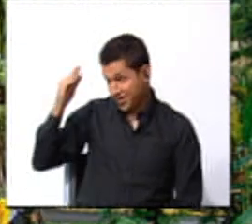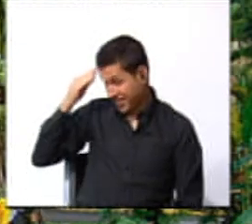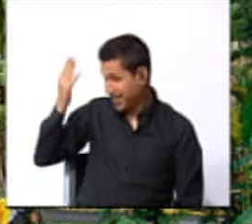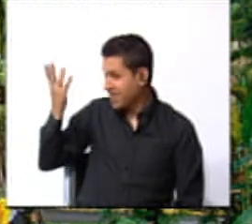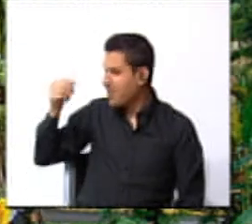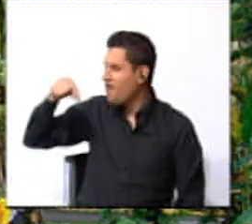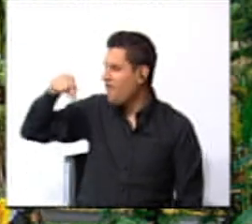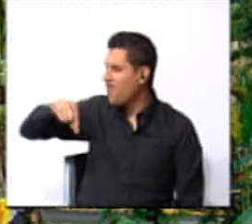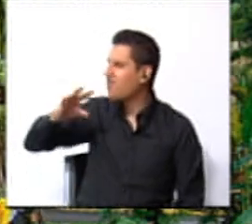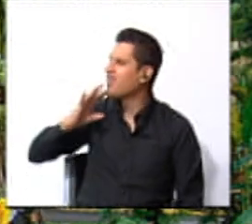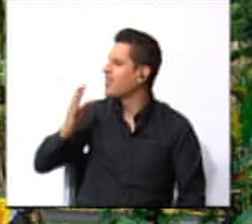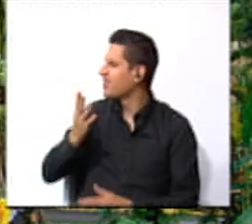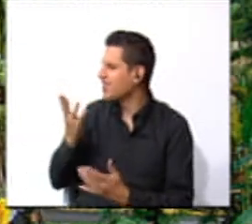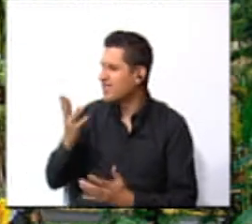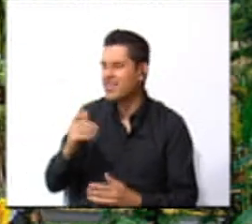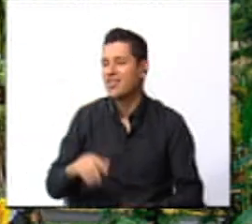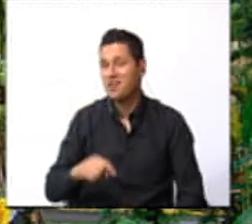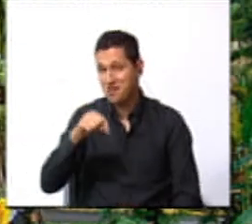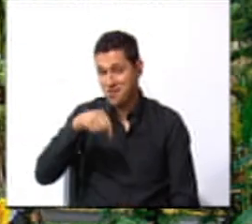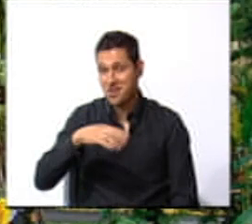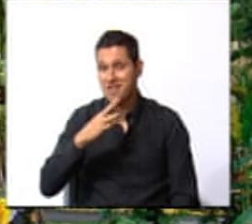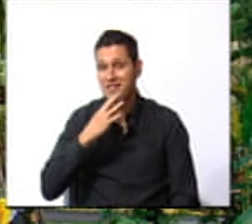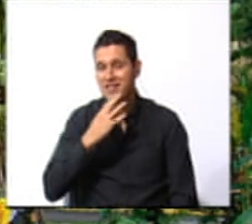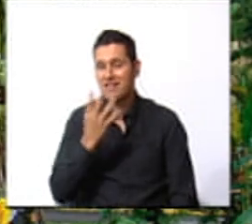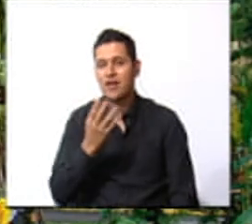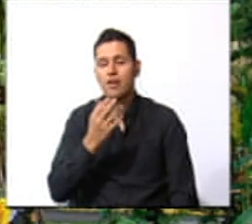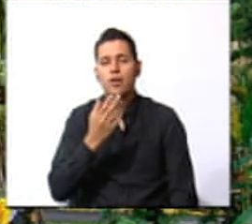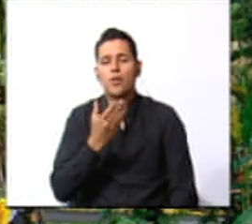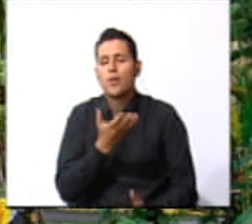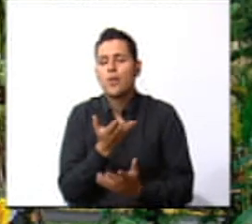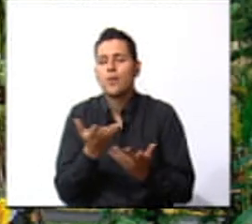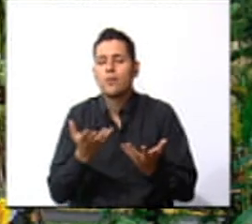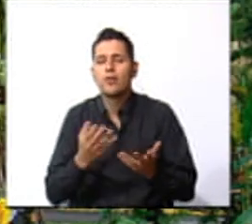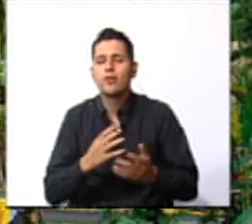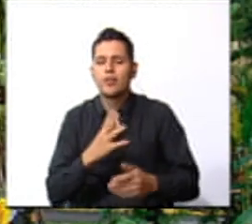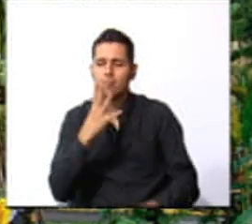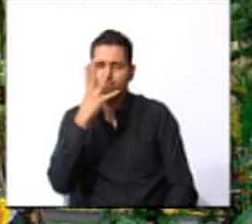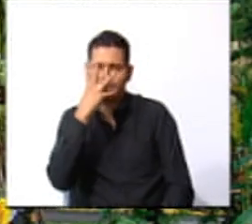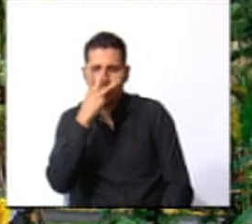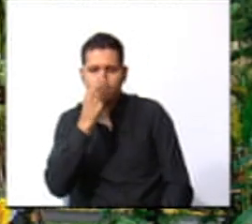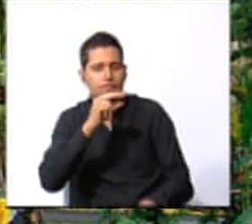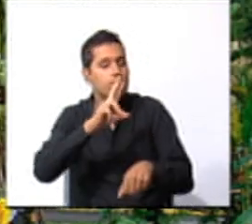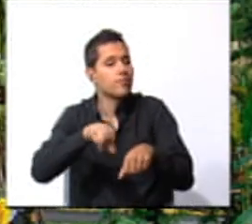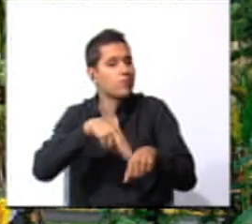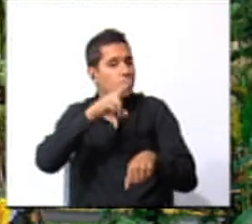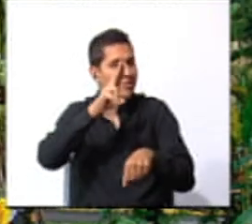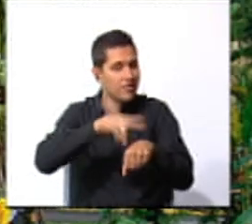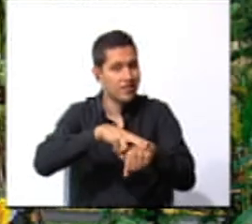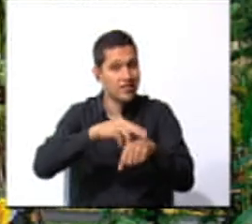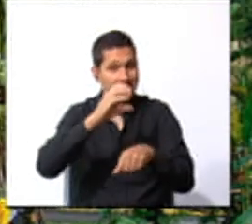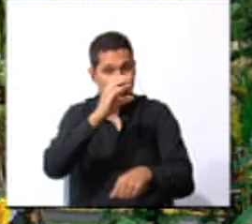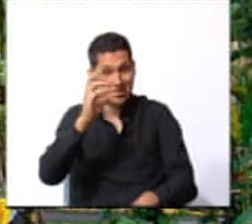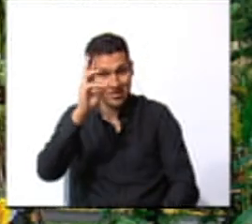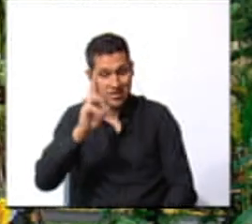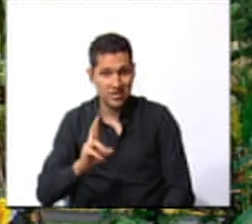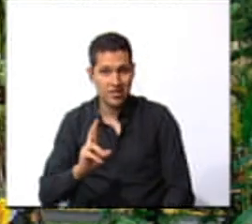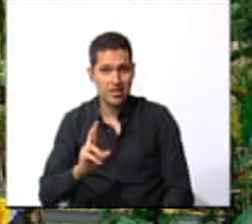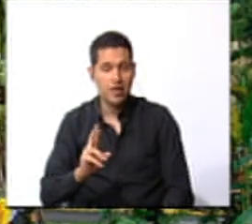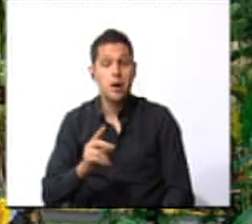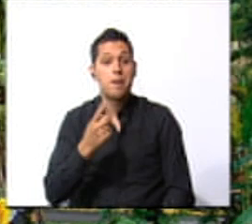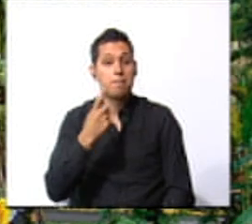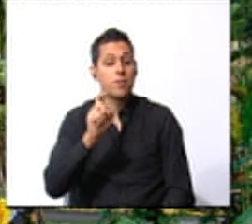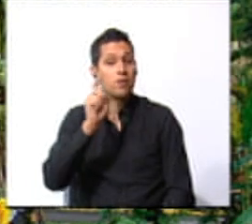to talk about natural beauties, of course, but we are going to practice two